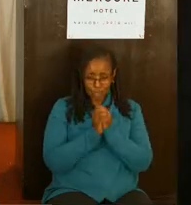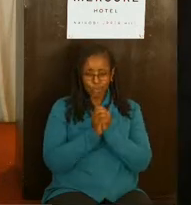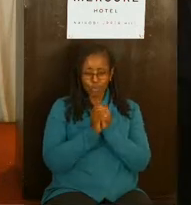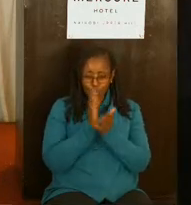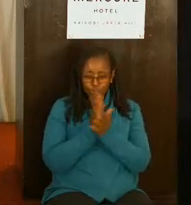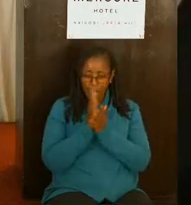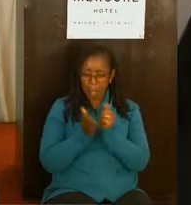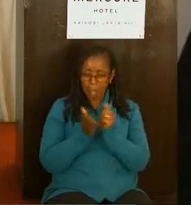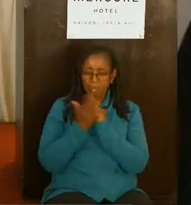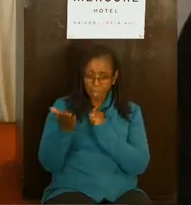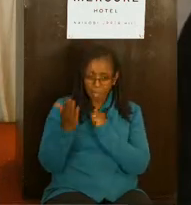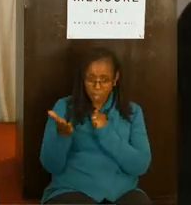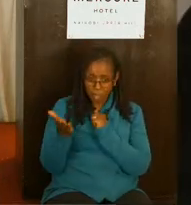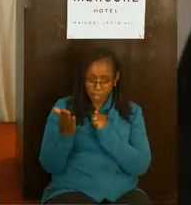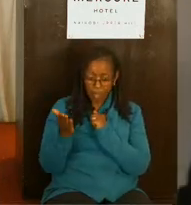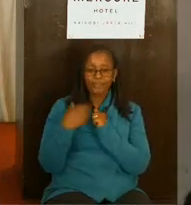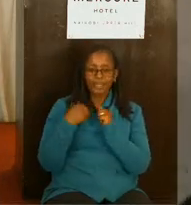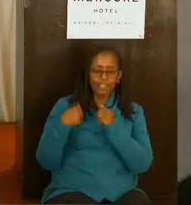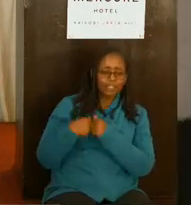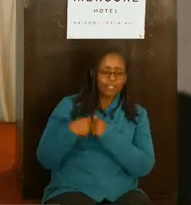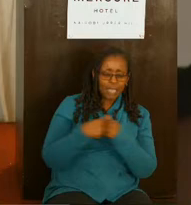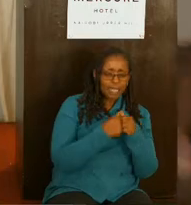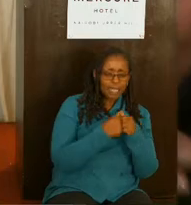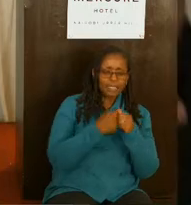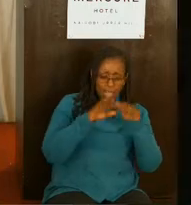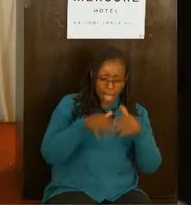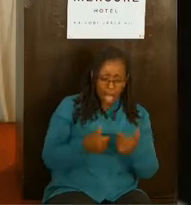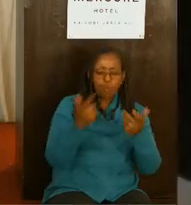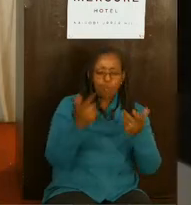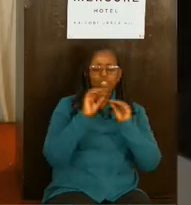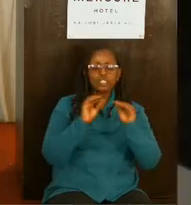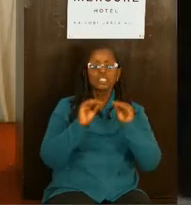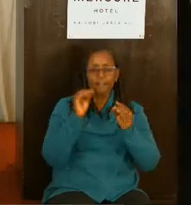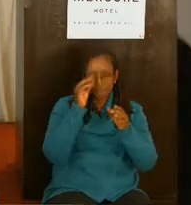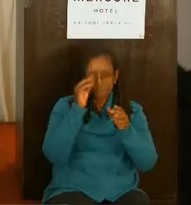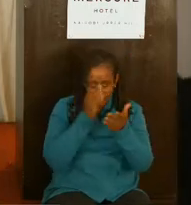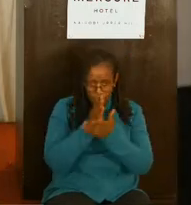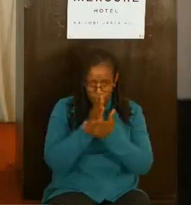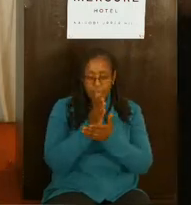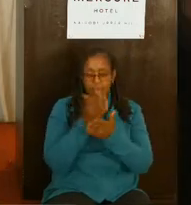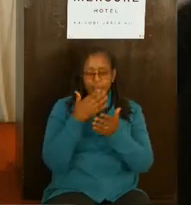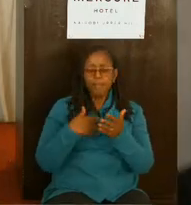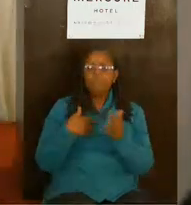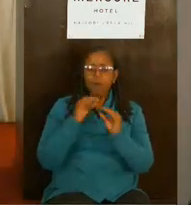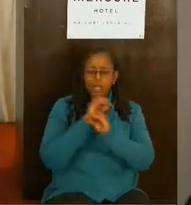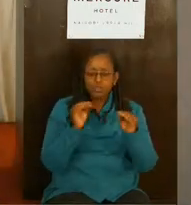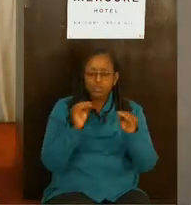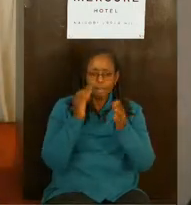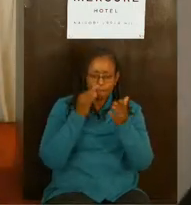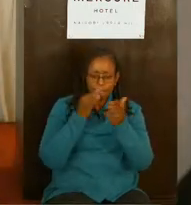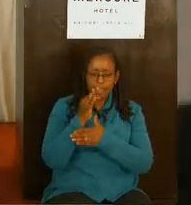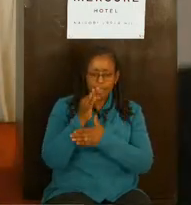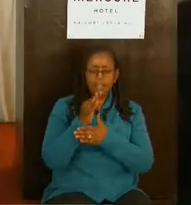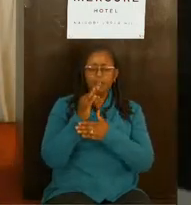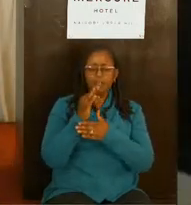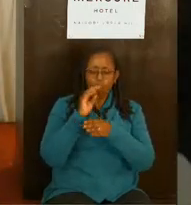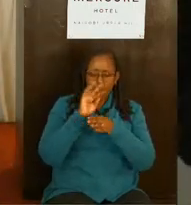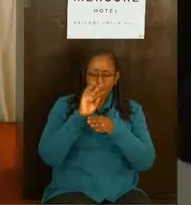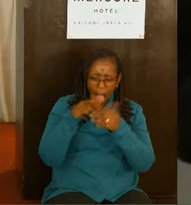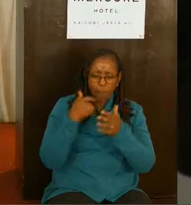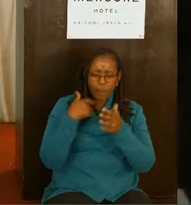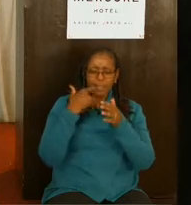said the challenge of course historical is how we've taught faith is people are taught faith in terms of their personal implication